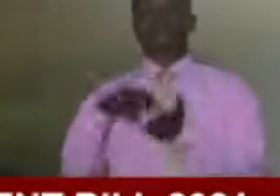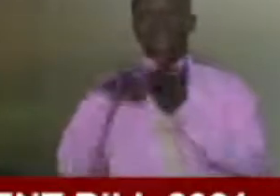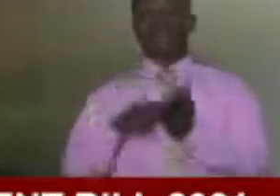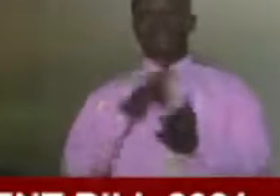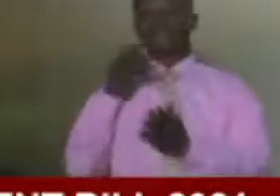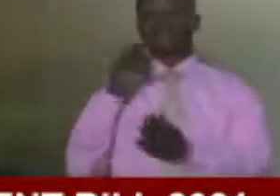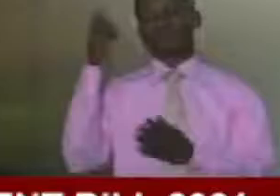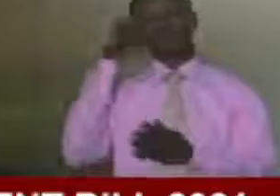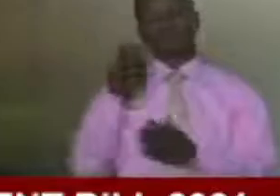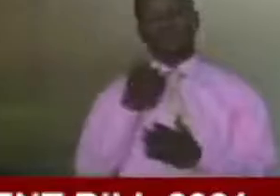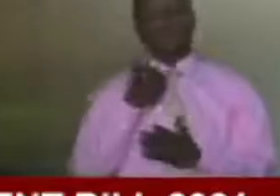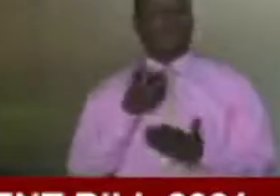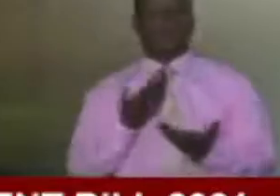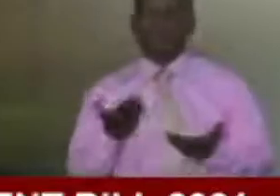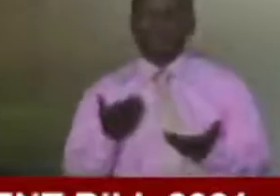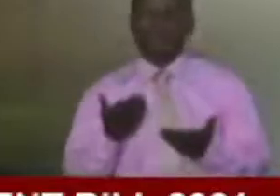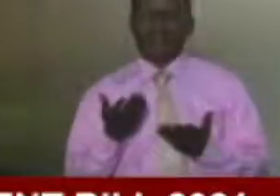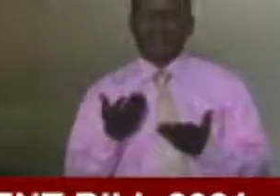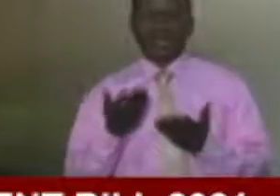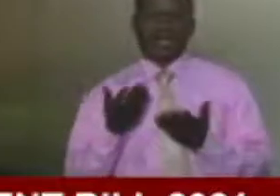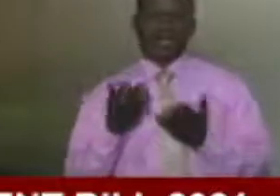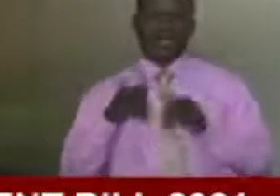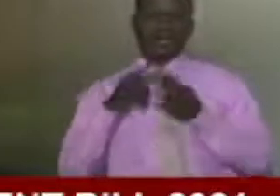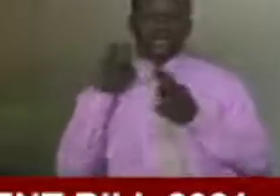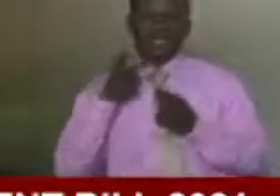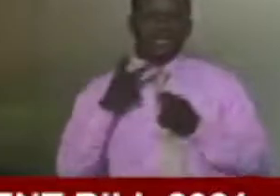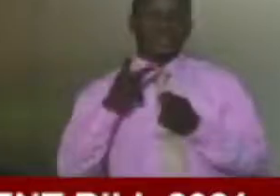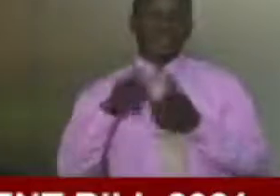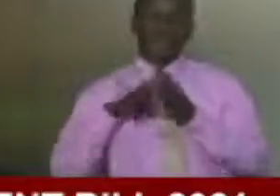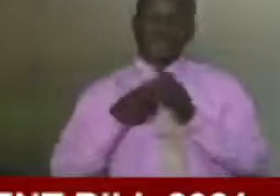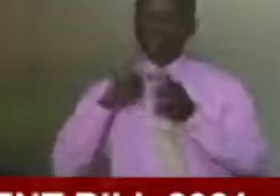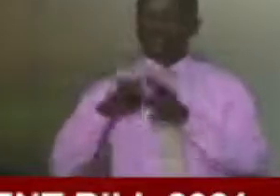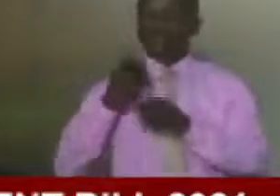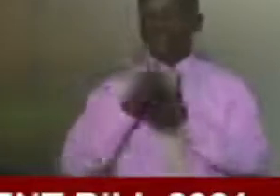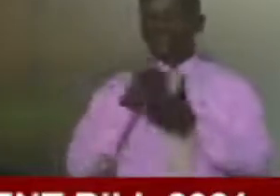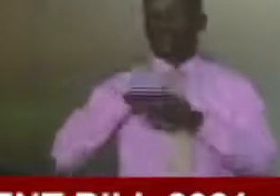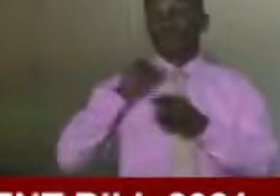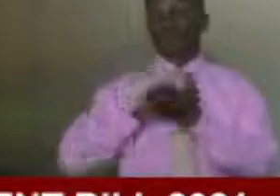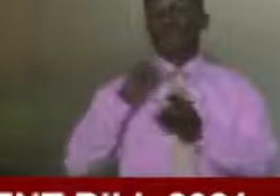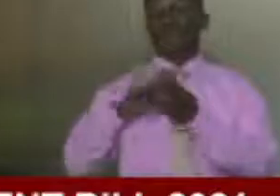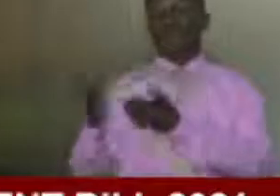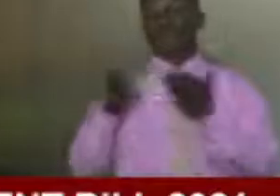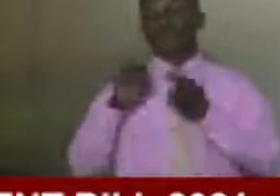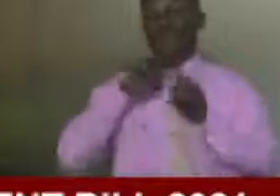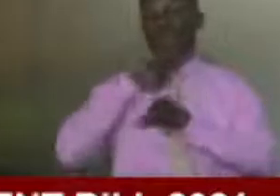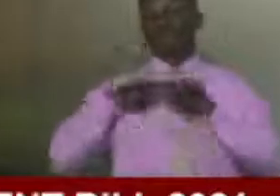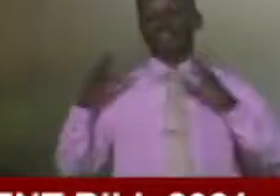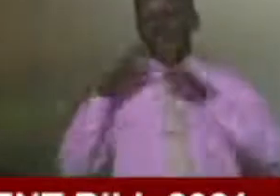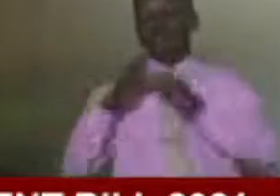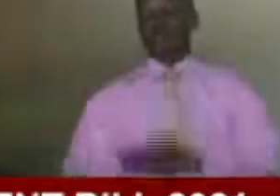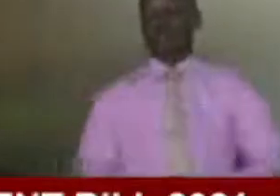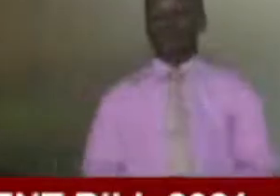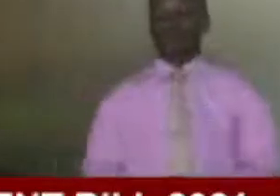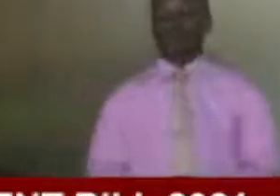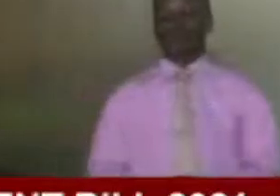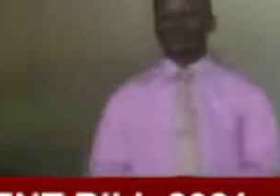it important to also look at this as a problem and begin to also take that detail and take it back to the National Assembly? Thank you. Thank you so much, Adara. Thank you for